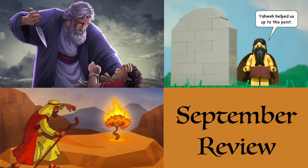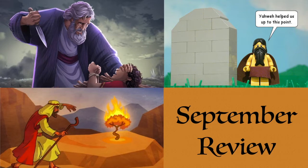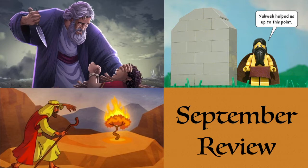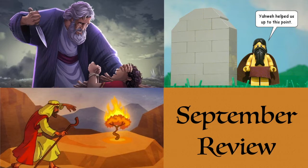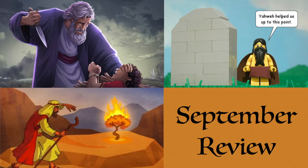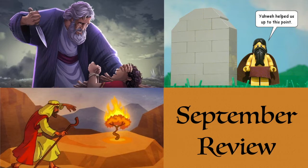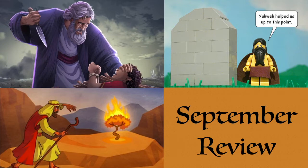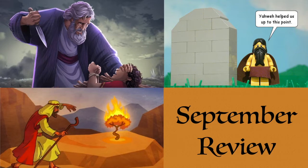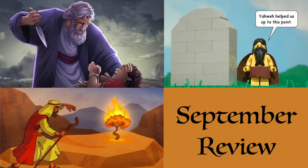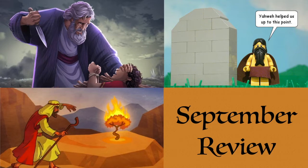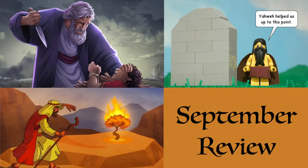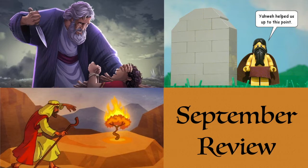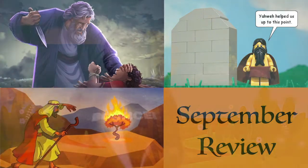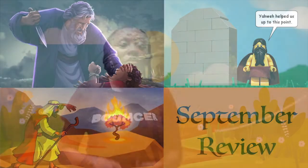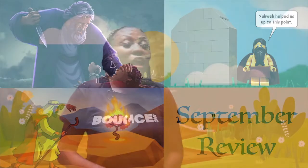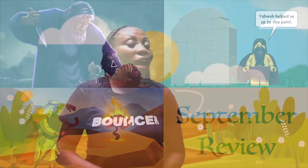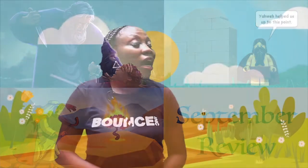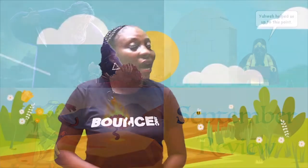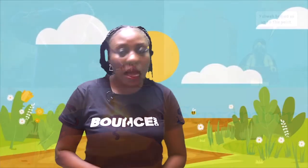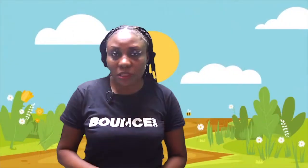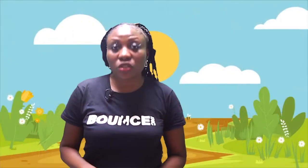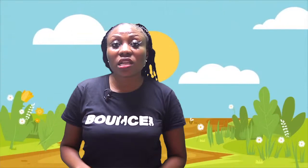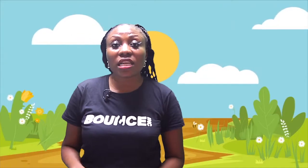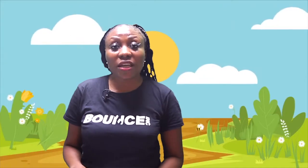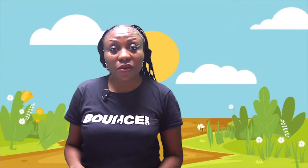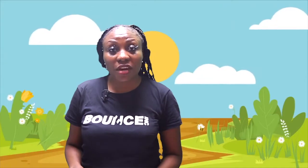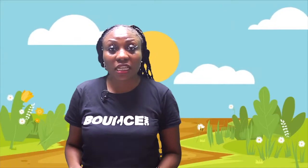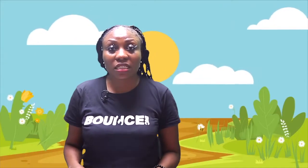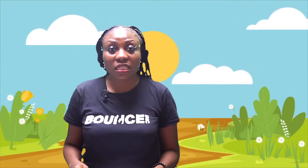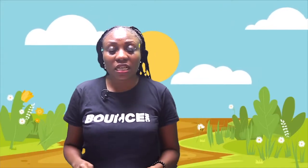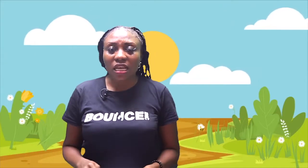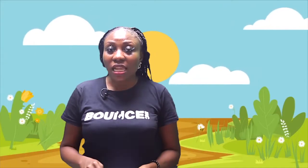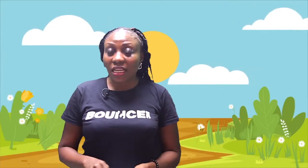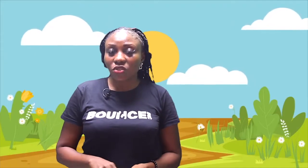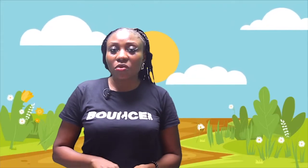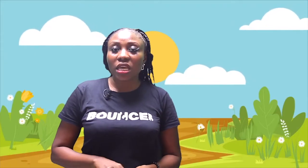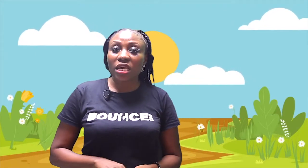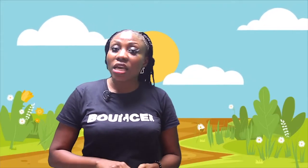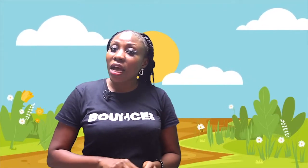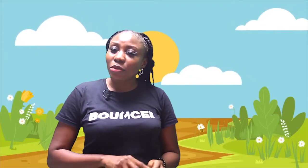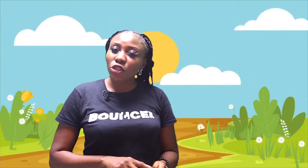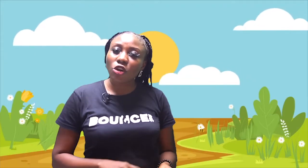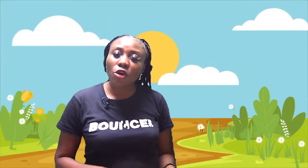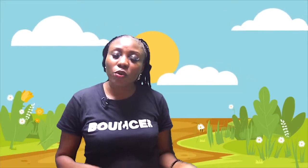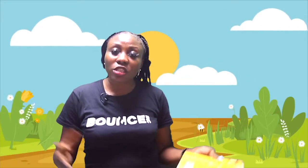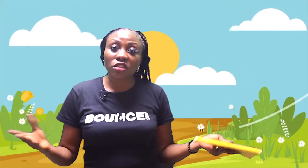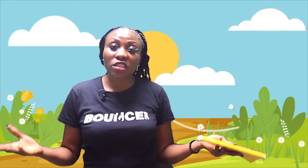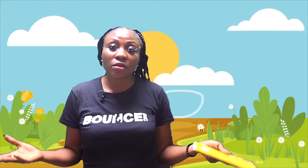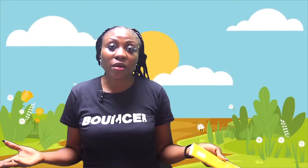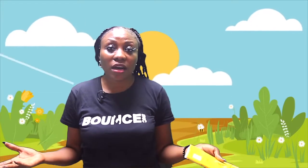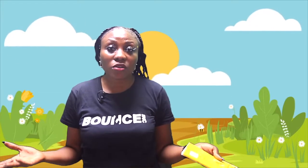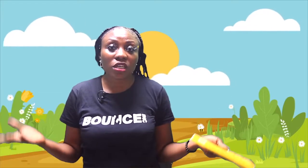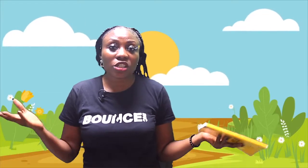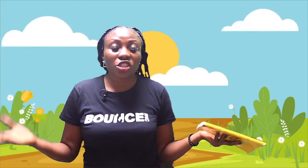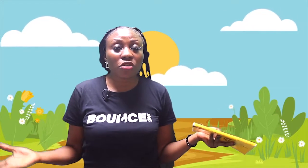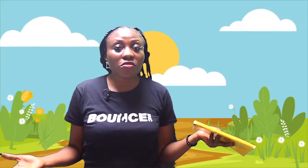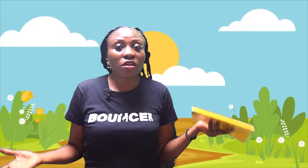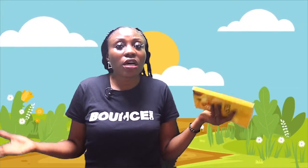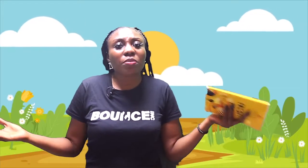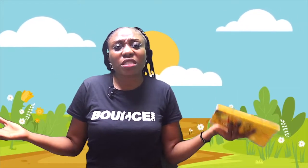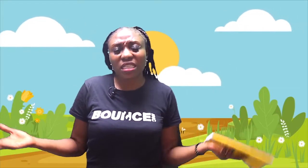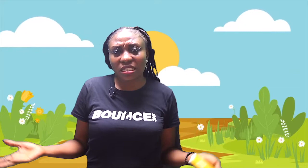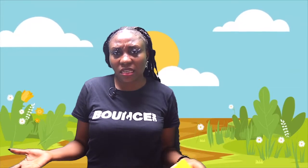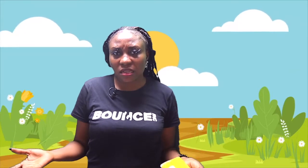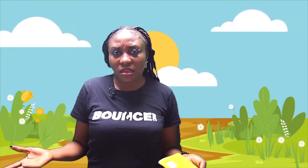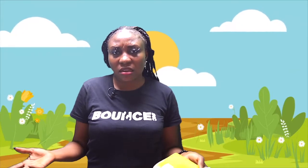If you say Jehovah, then you are absolutely correct. Last week, I'm sure we studied about